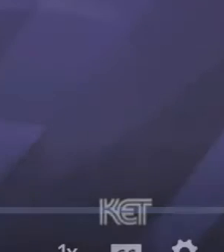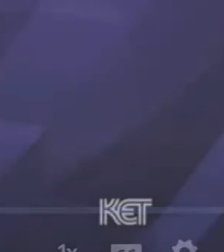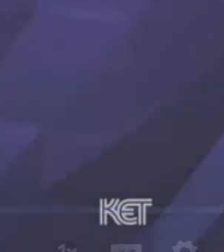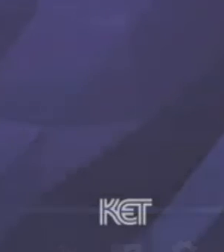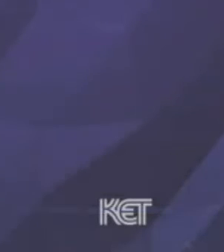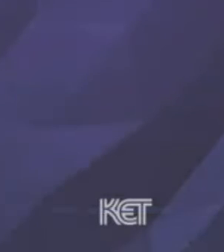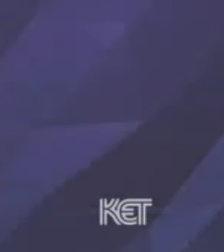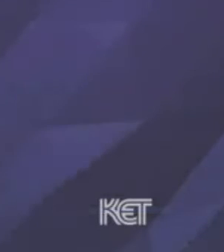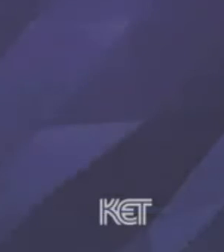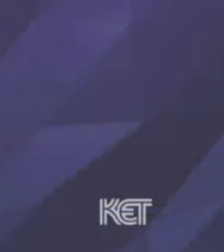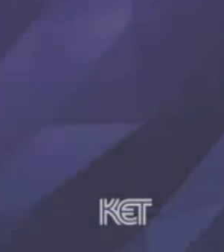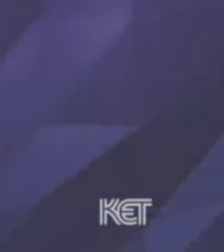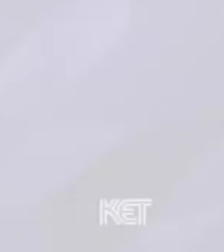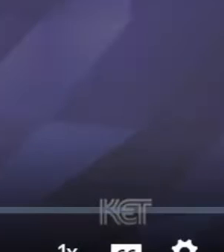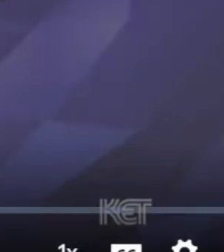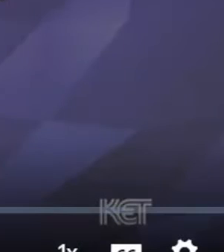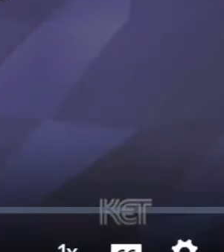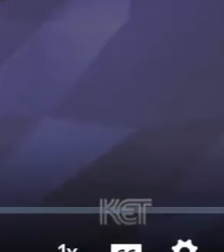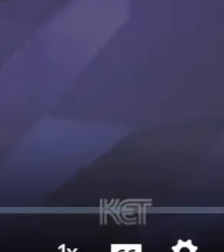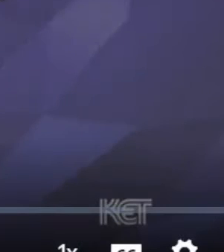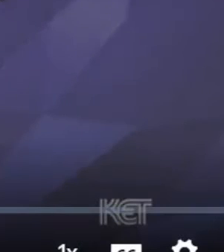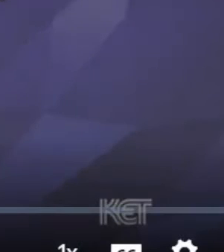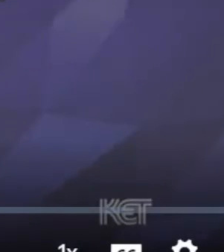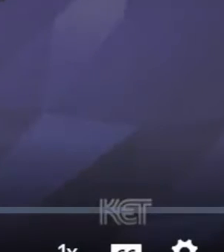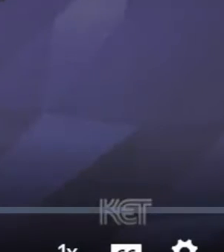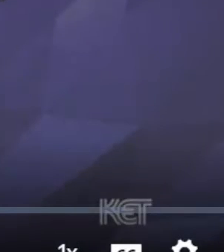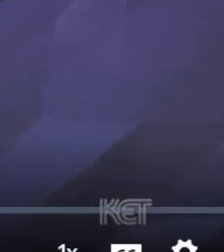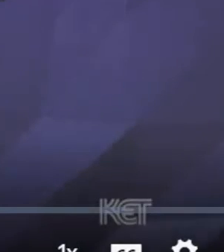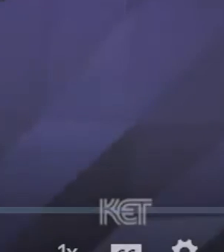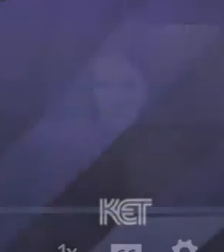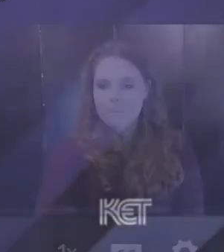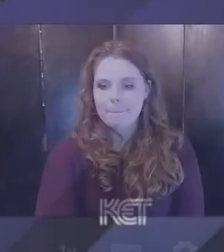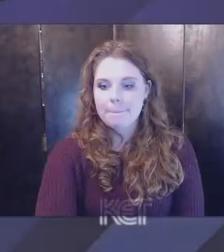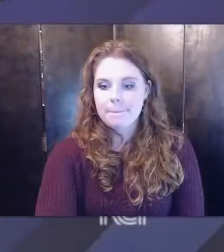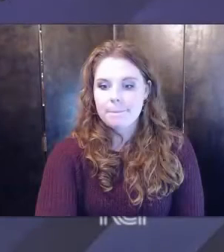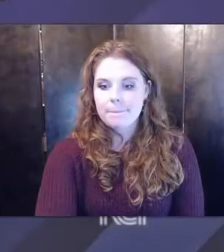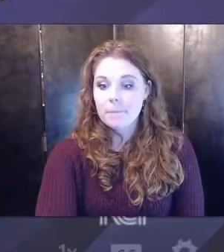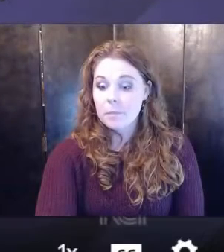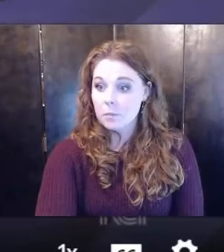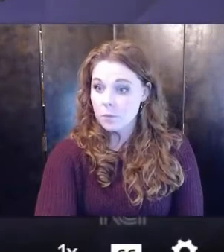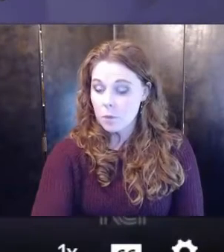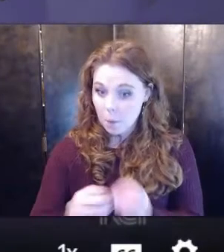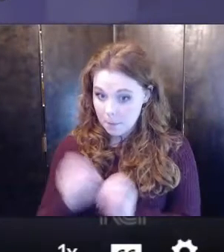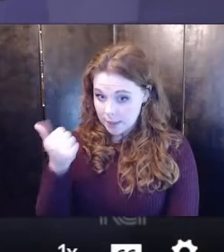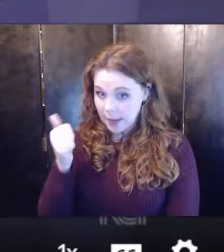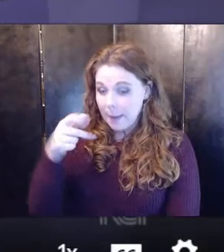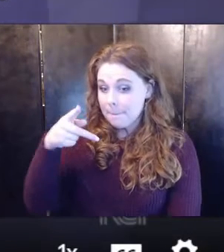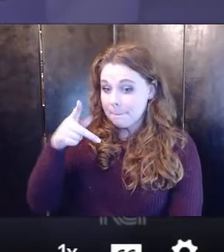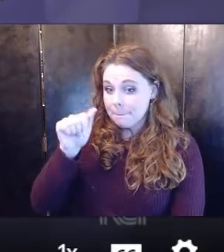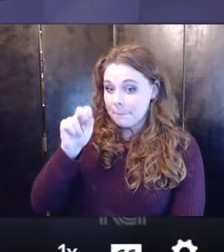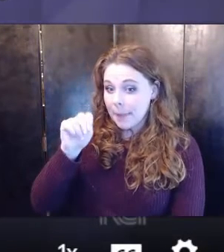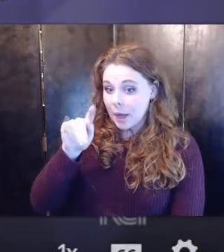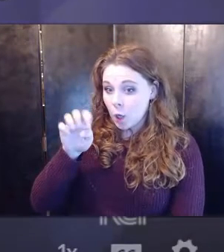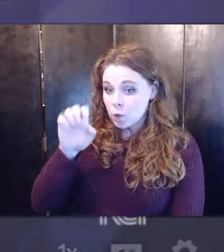or C. vegetables. And question 10 is a sweet treat. The Panettone bake-off was judged